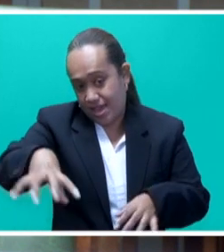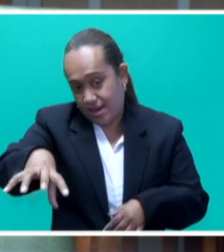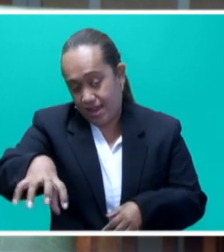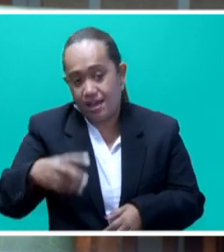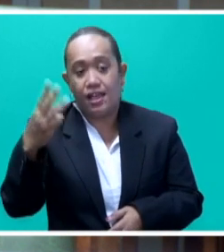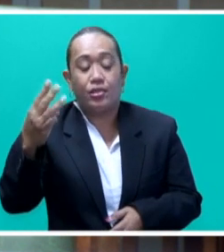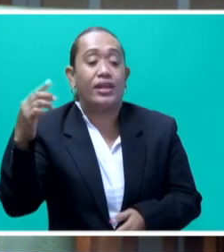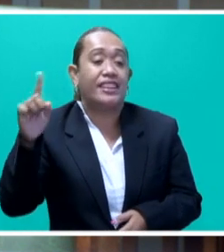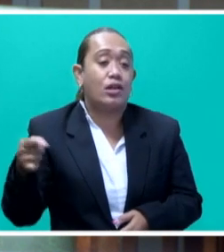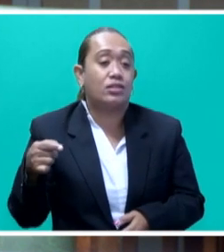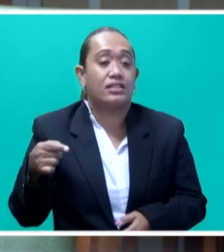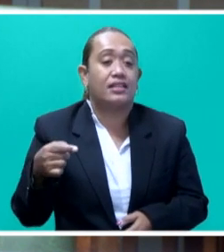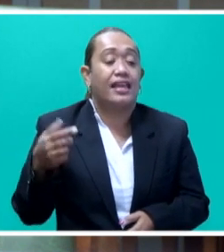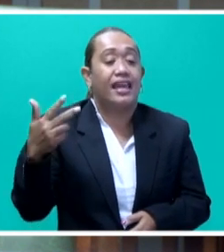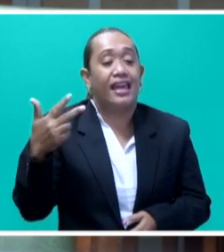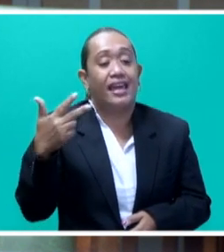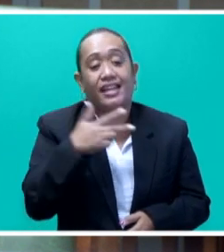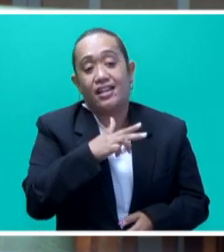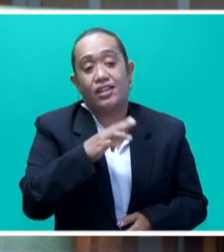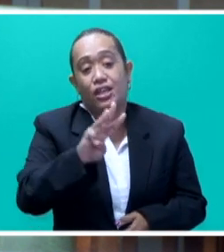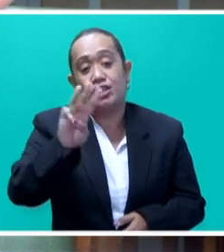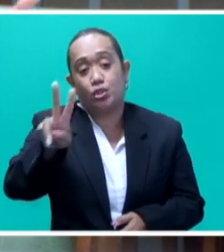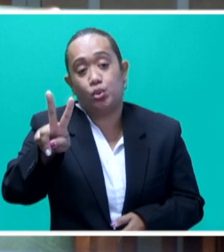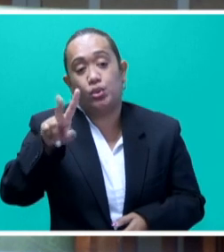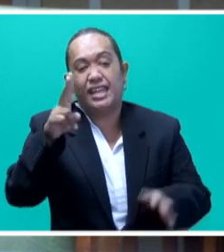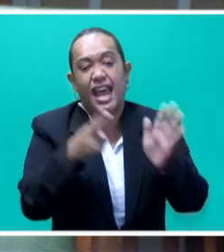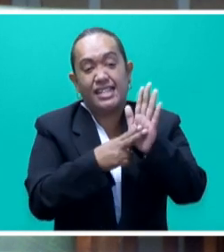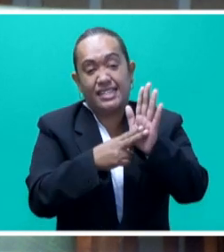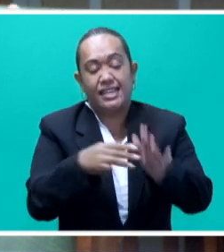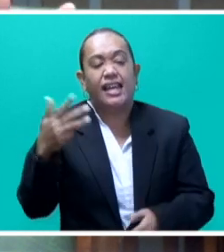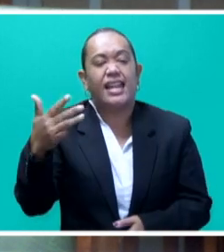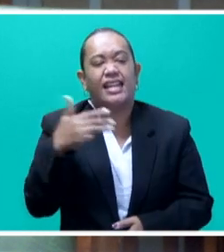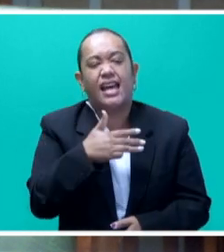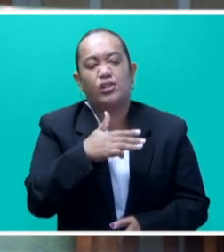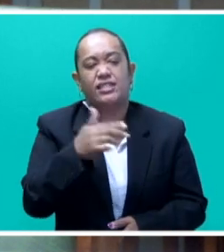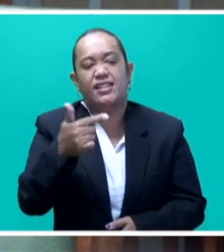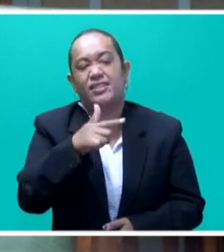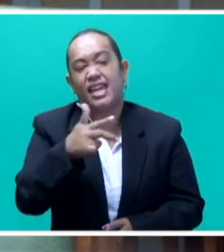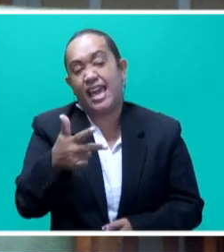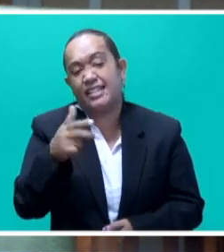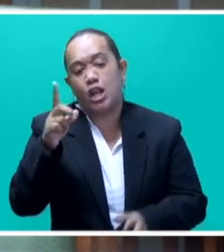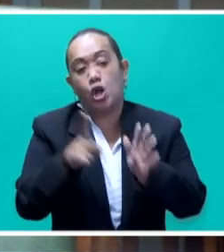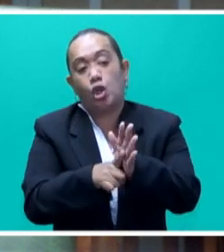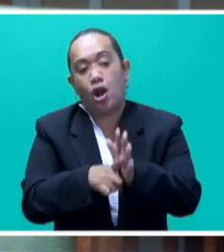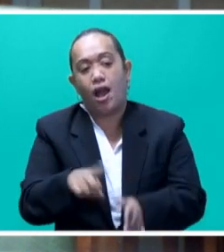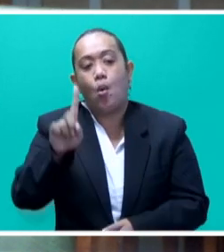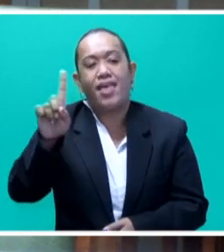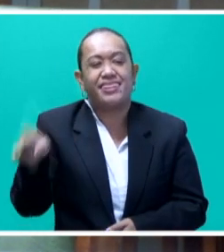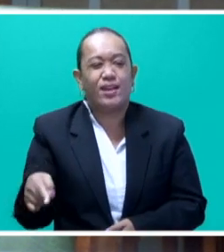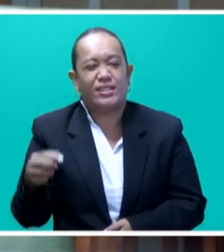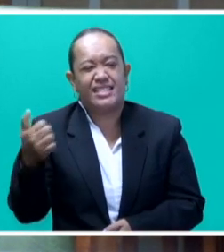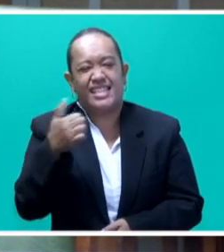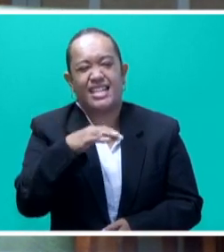3,832 in Nandi, more than Suva, Nosori area, 978 in Lautoka, and 1,606 in Ba. So Ba is